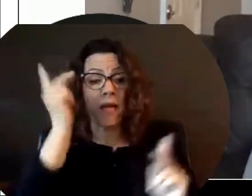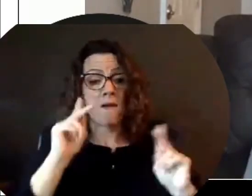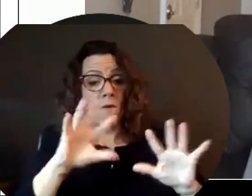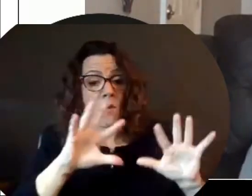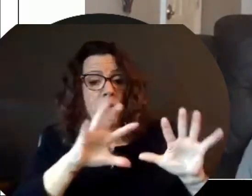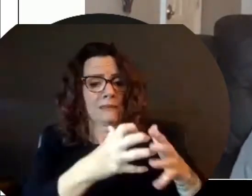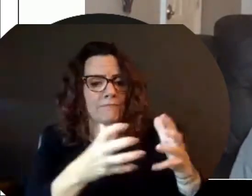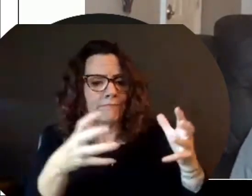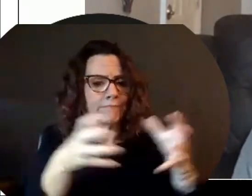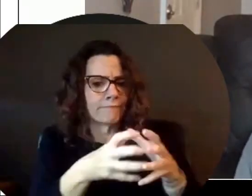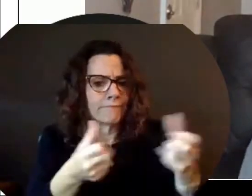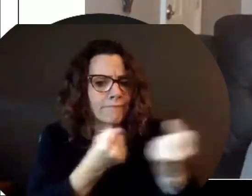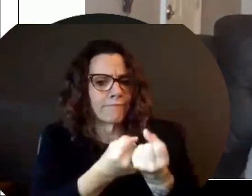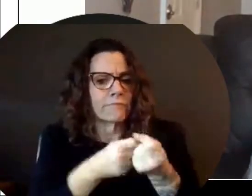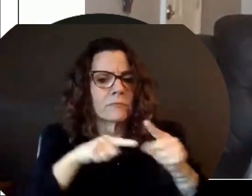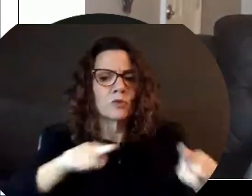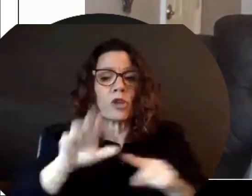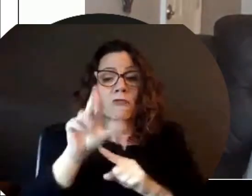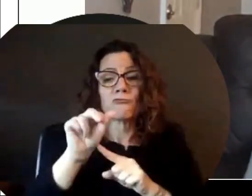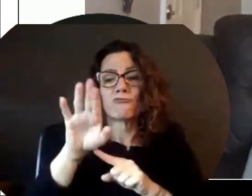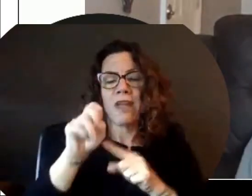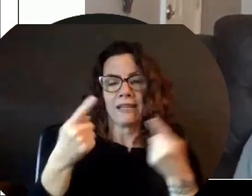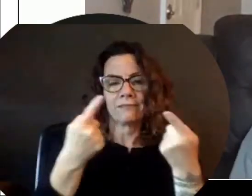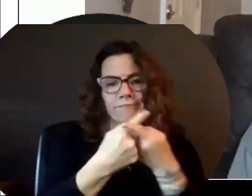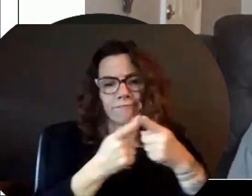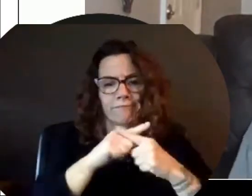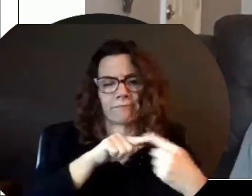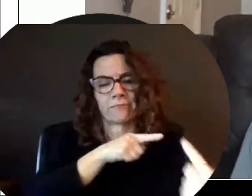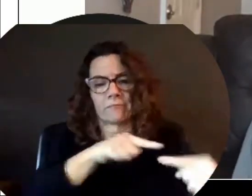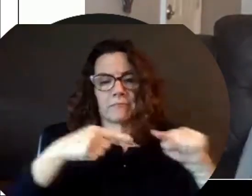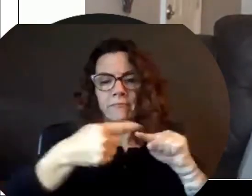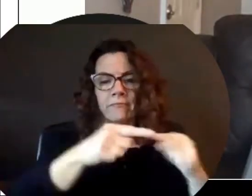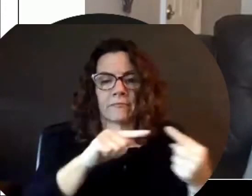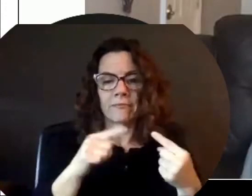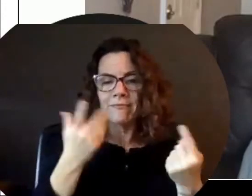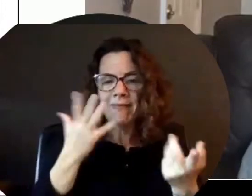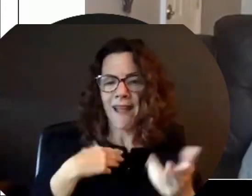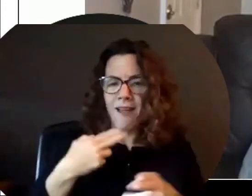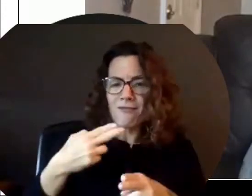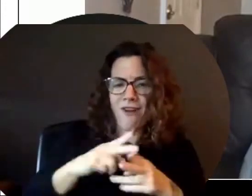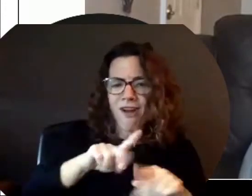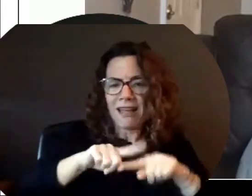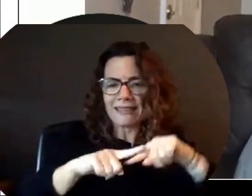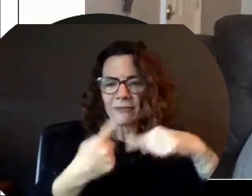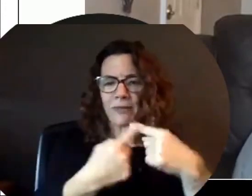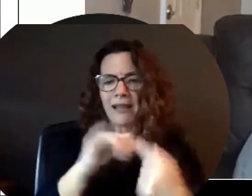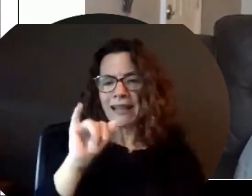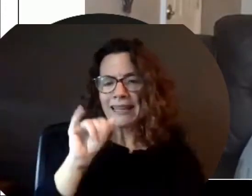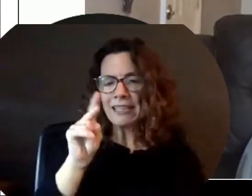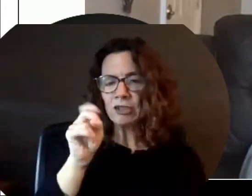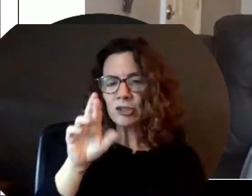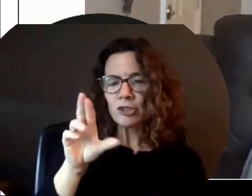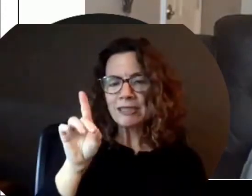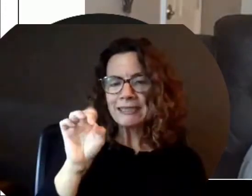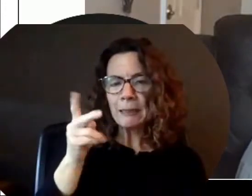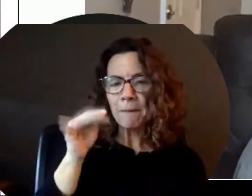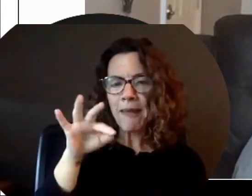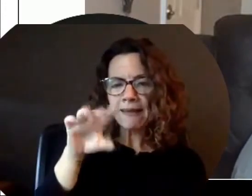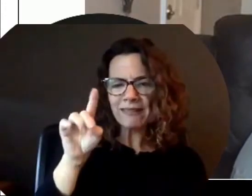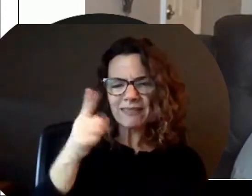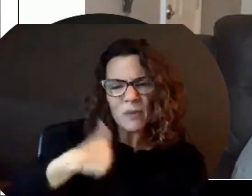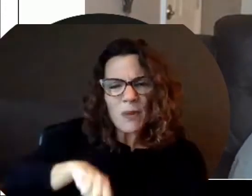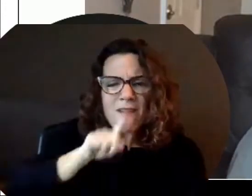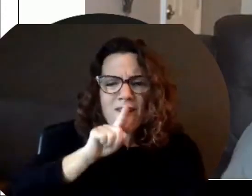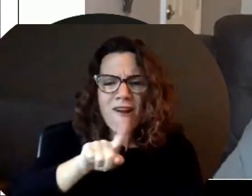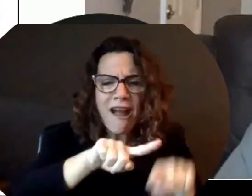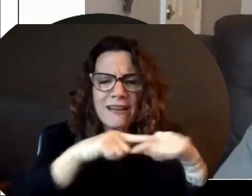of times, and we don't think about until it's necessary. But when you're in prison, it very quickly becomes necessary because you have to deal with each other, and you have to deal